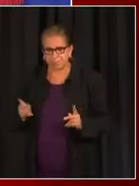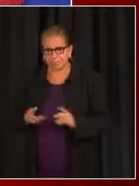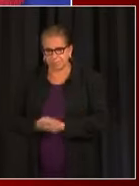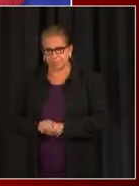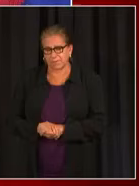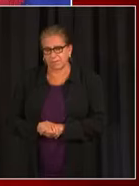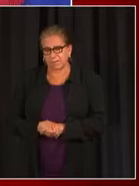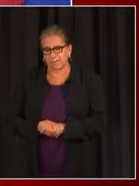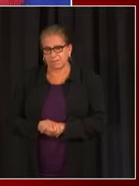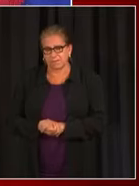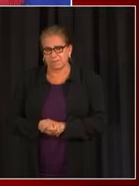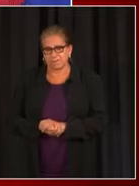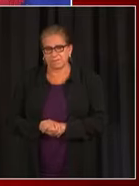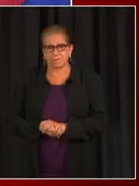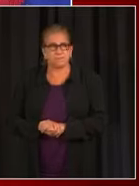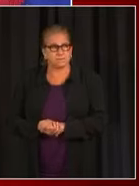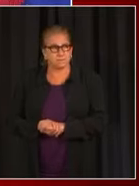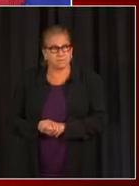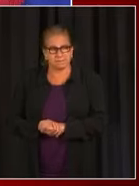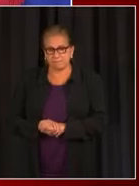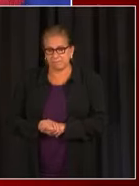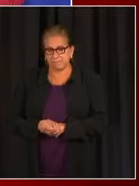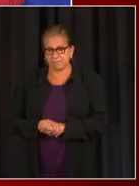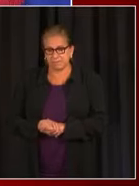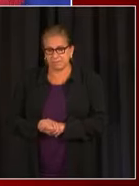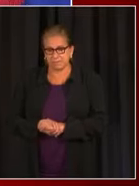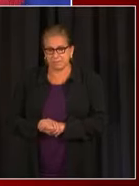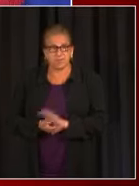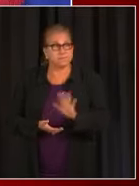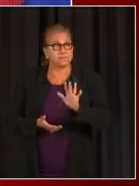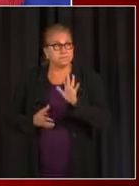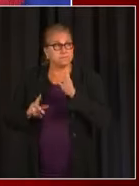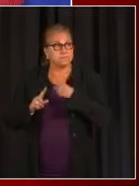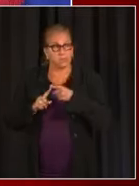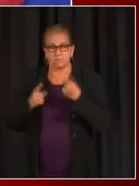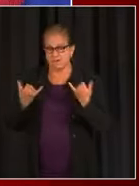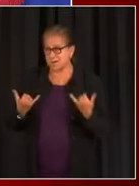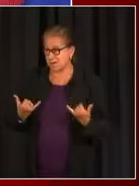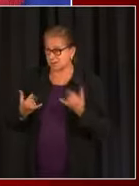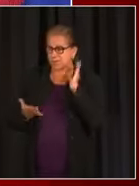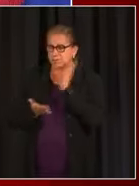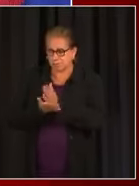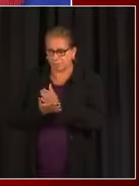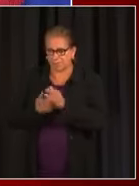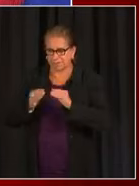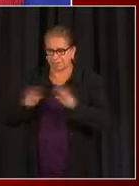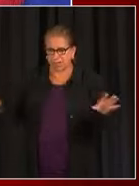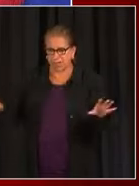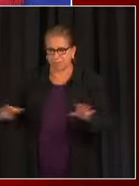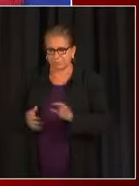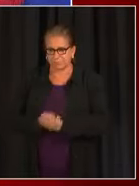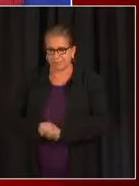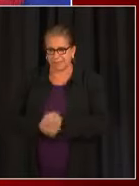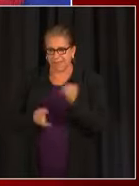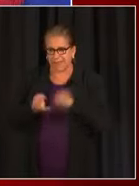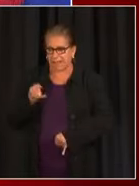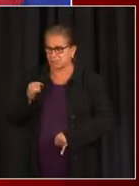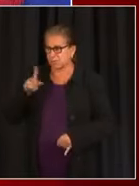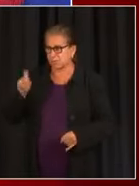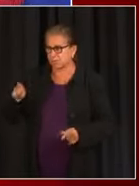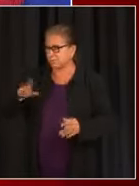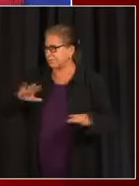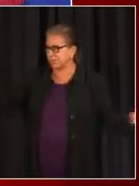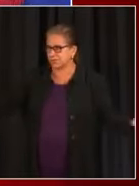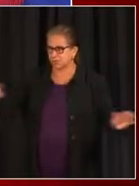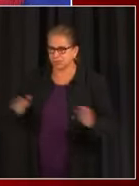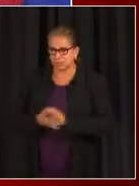things that we ask residents to do to stop any spread. Okay, last question. Yes,